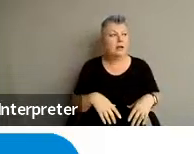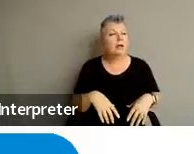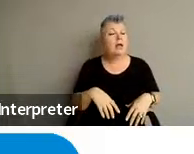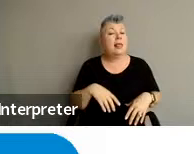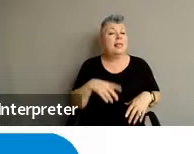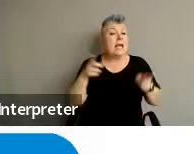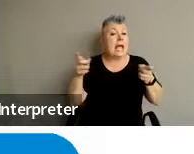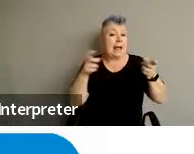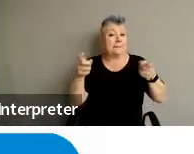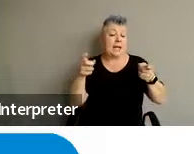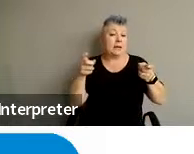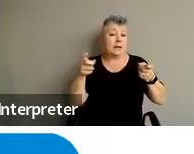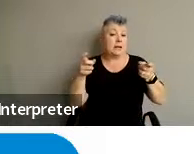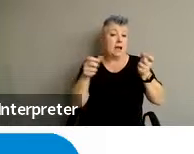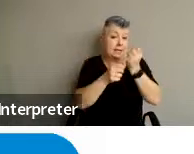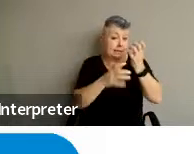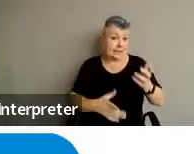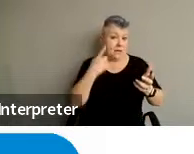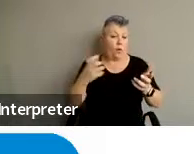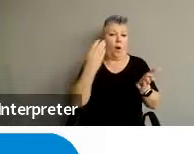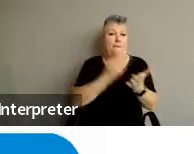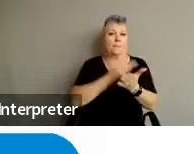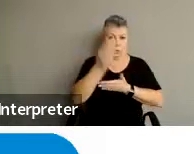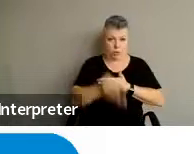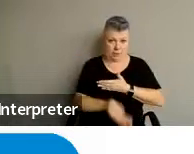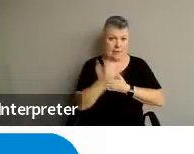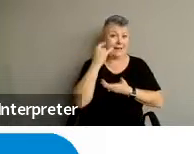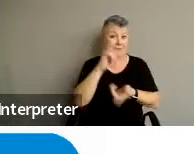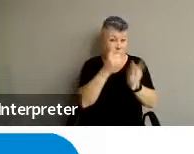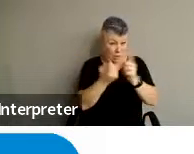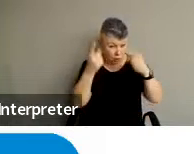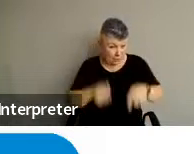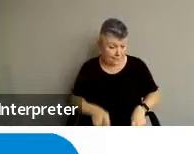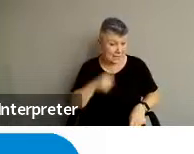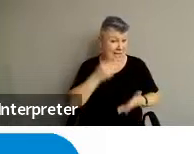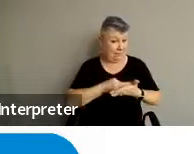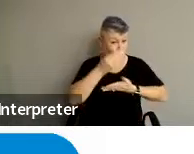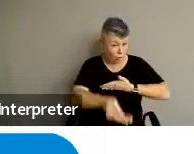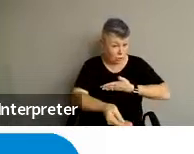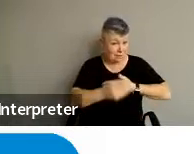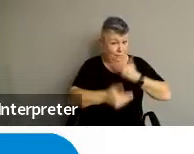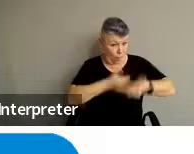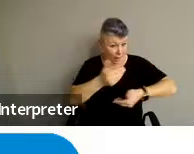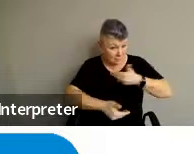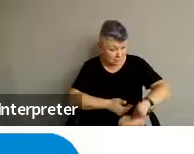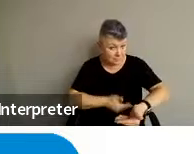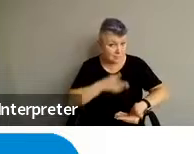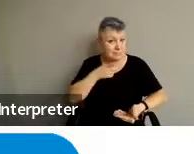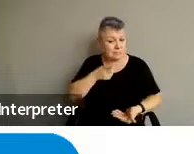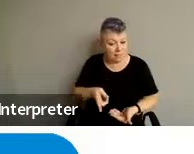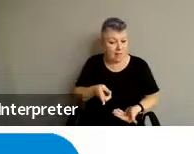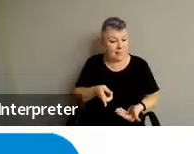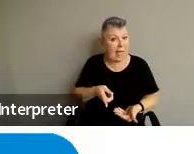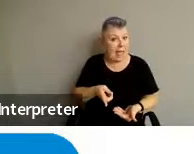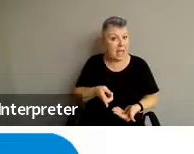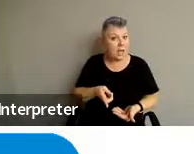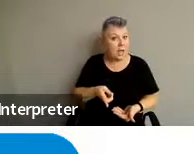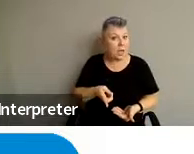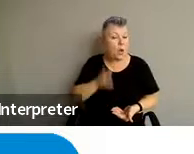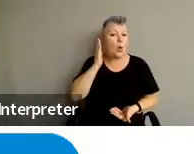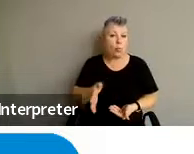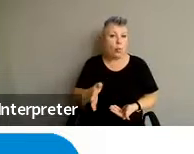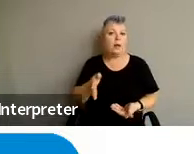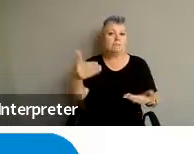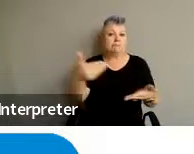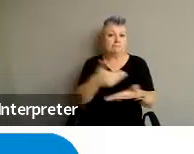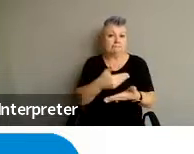over purchasing, so that if changes are made in purchasing processes, then it would be their job to update